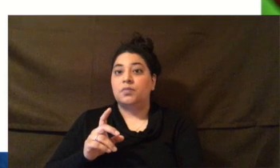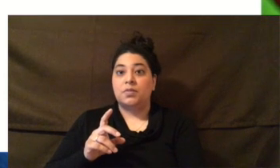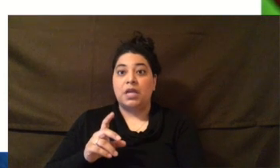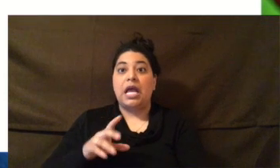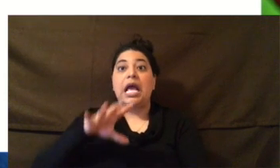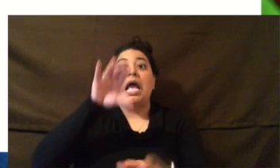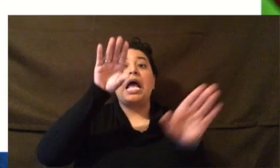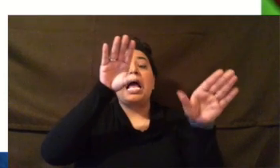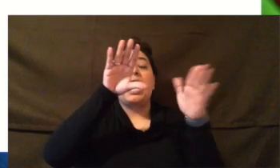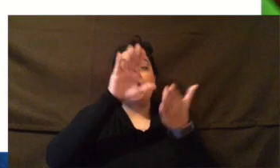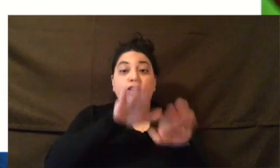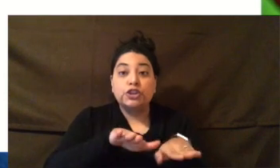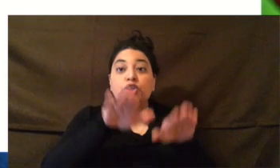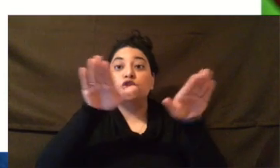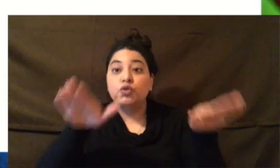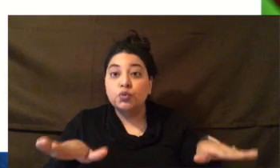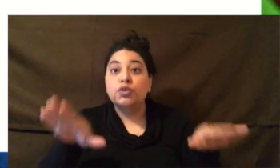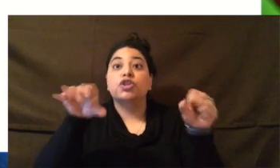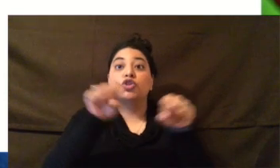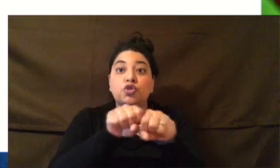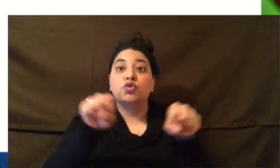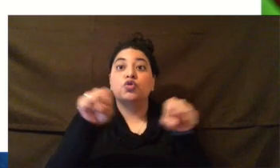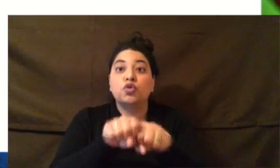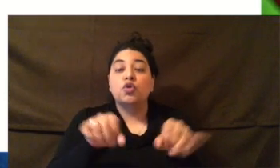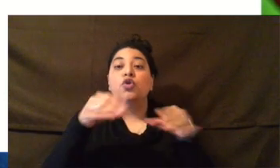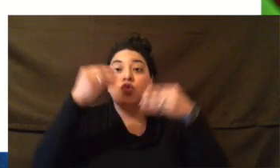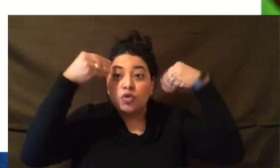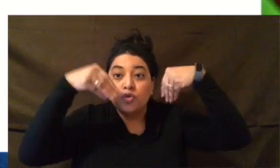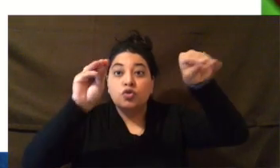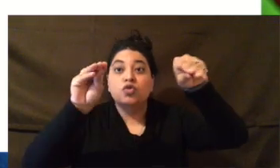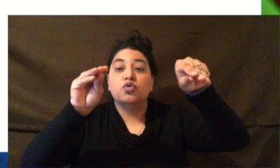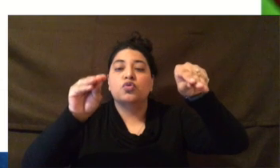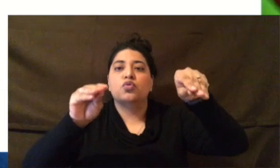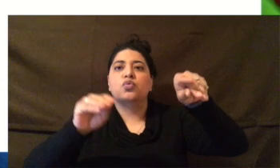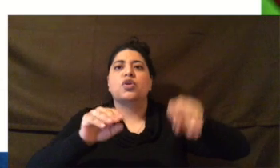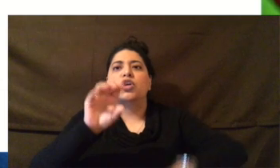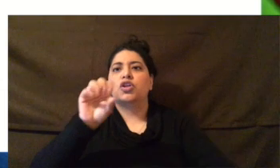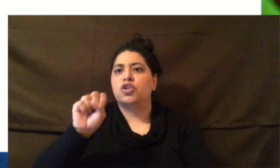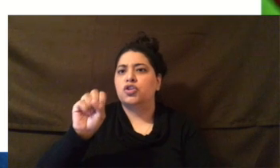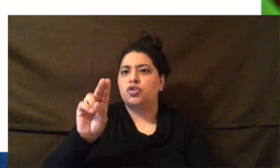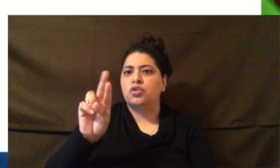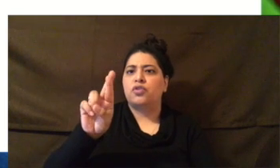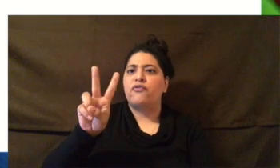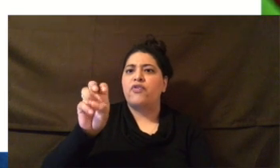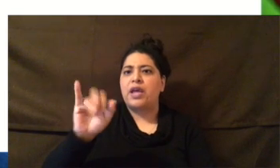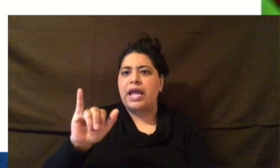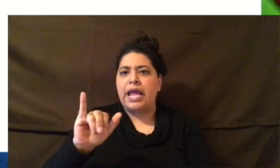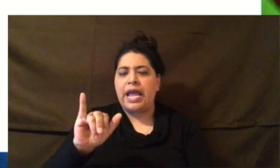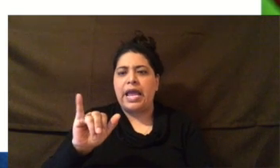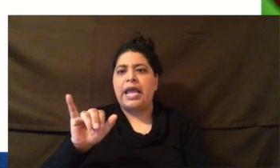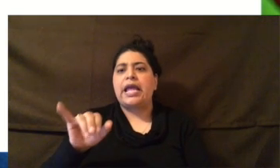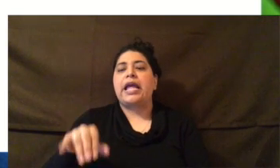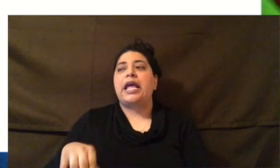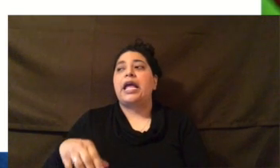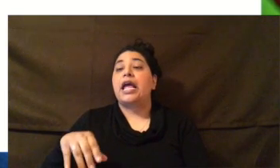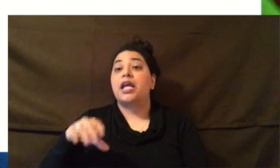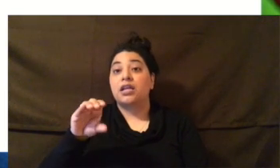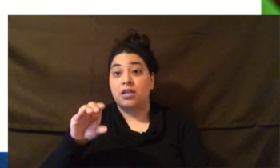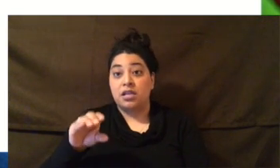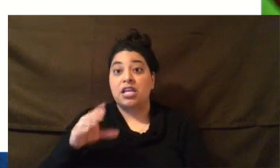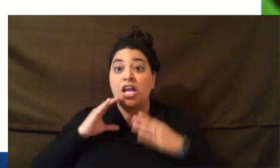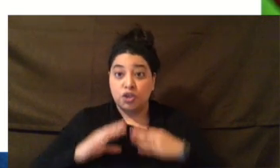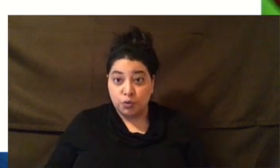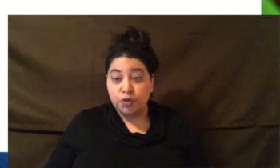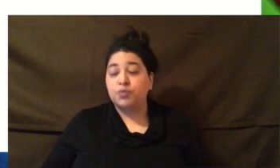A children's shoe shop took a survey of their customers' shoe size over 1 day. Here is a list of